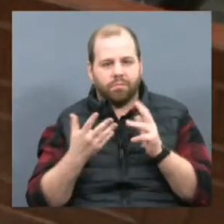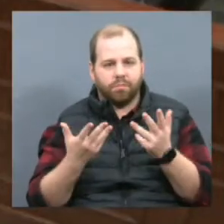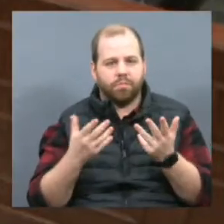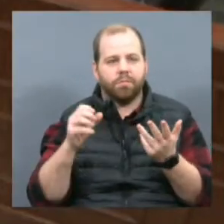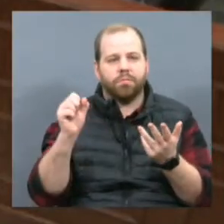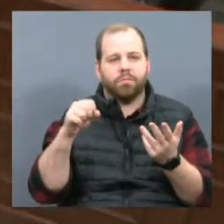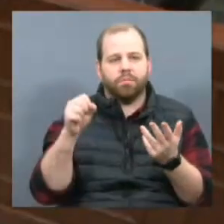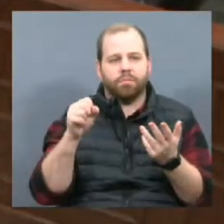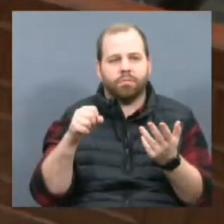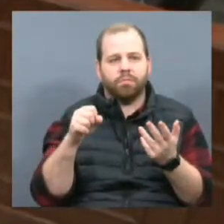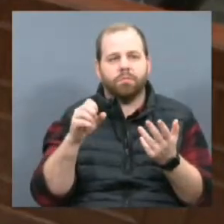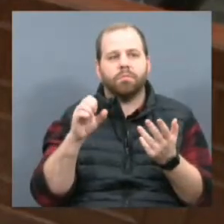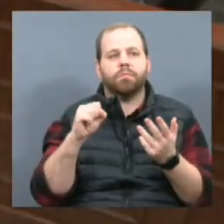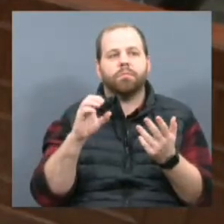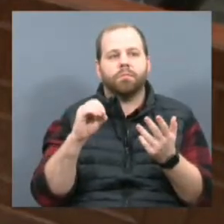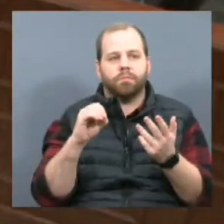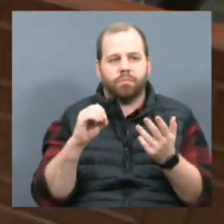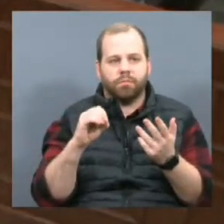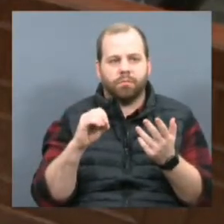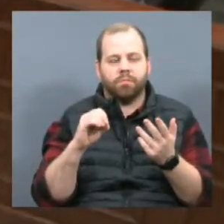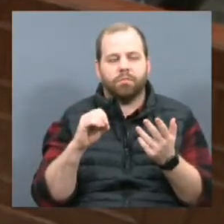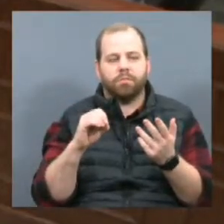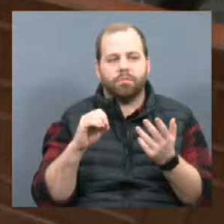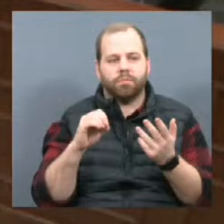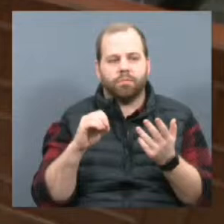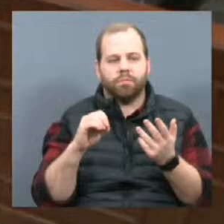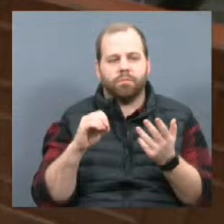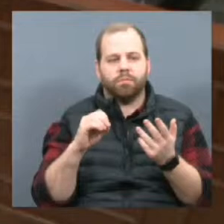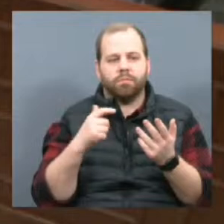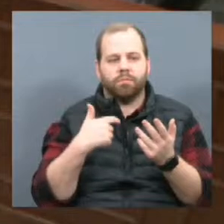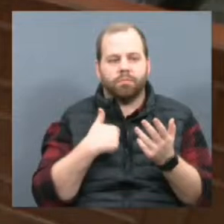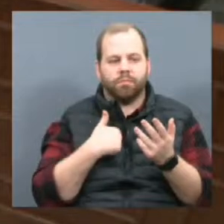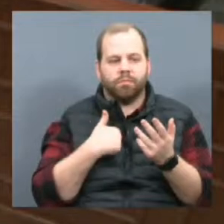want to talk, I'm sorry, I want to bring up the,